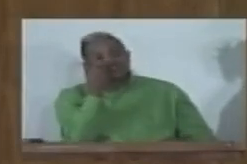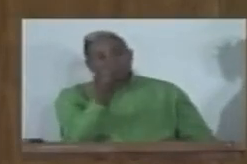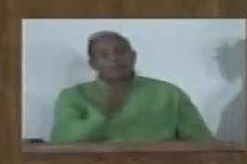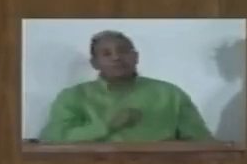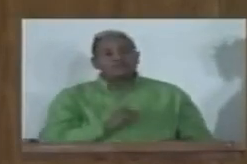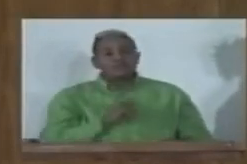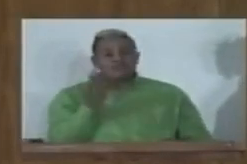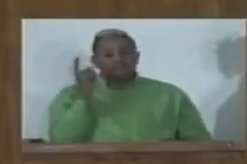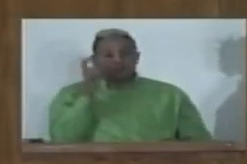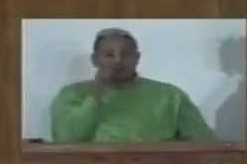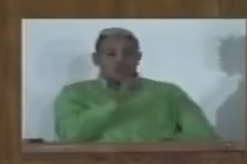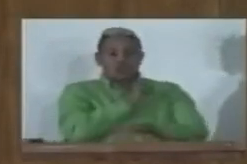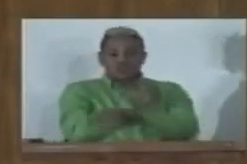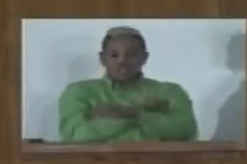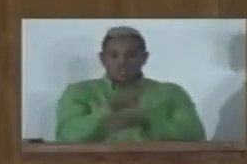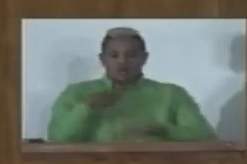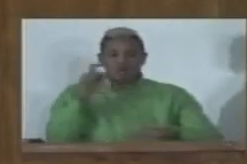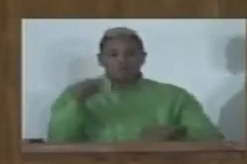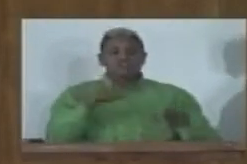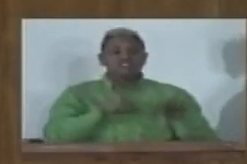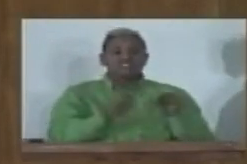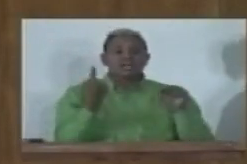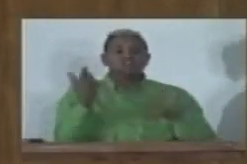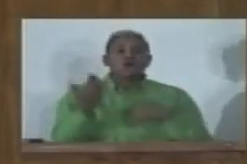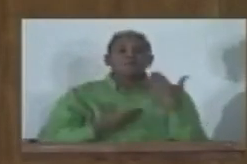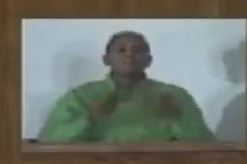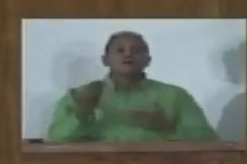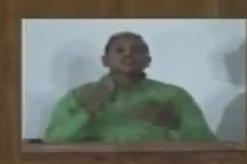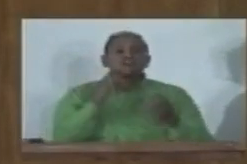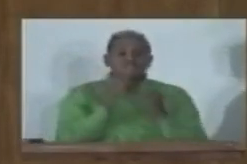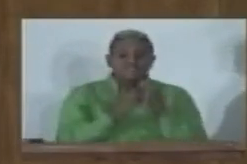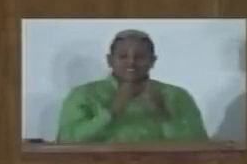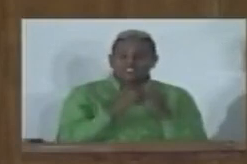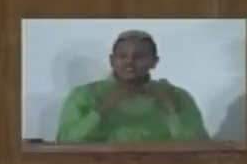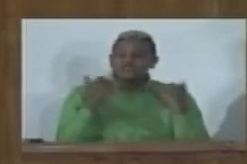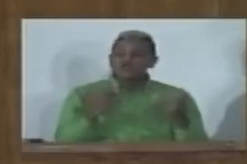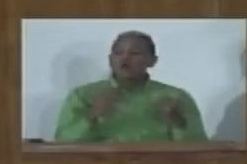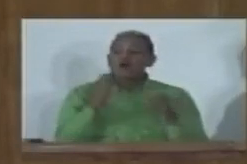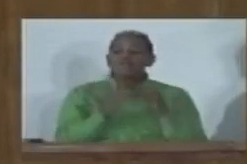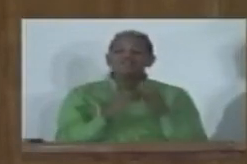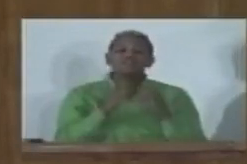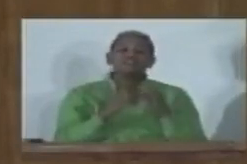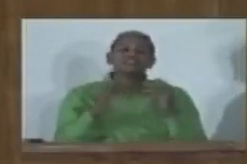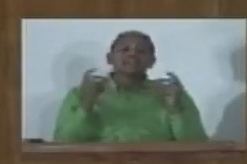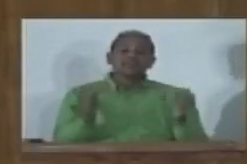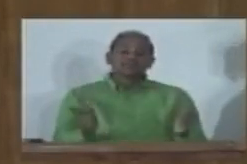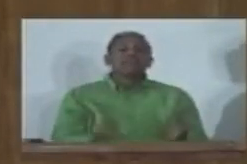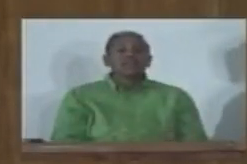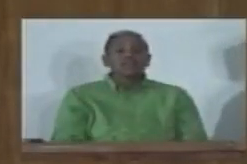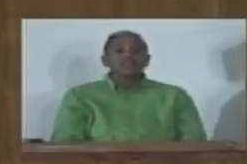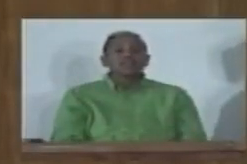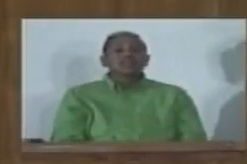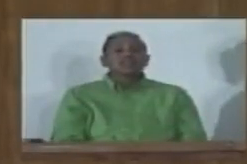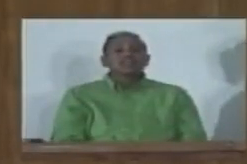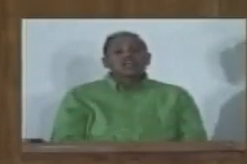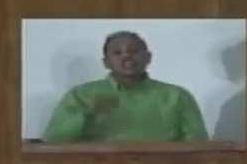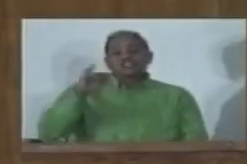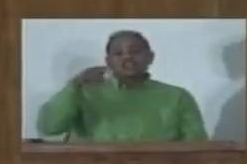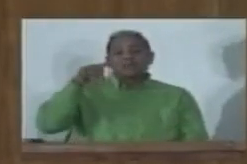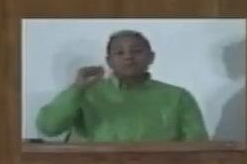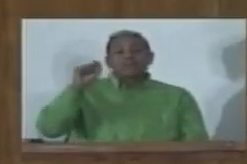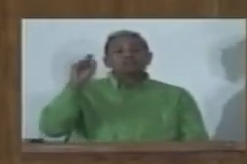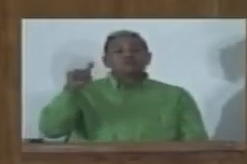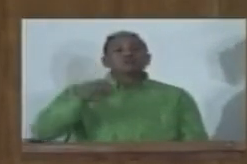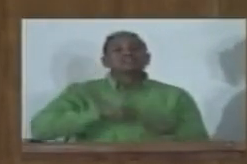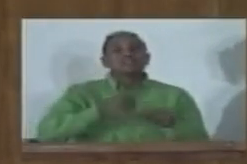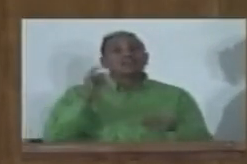in authority, and we must start the process of correcting it and correcting it immediately. And JPS must